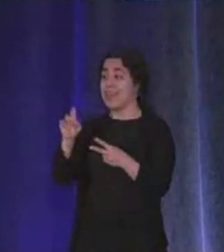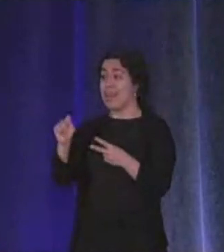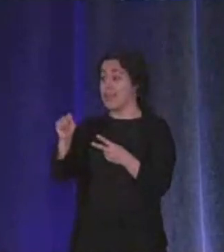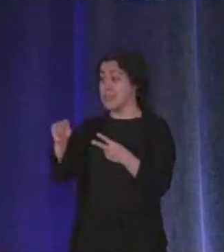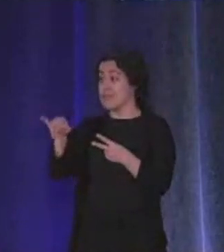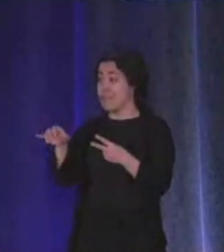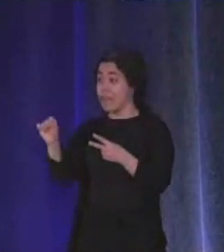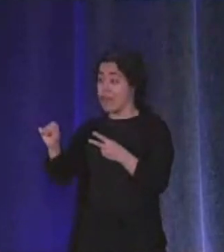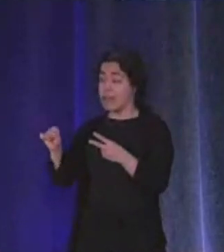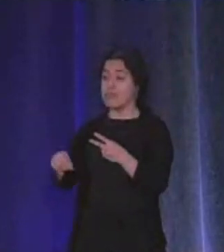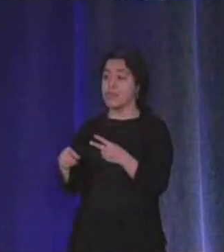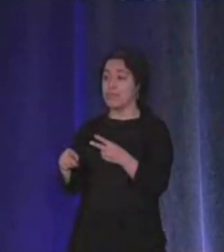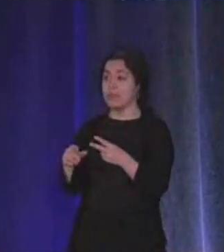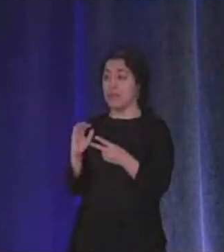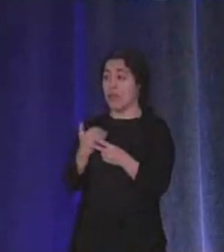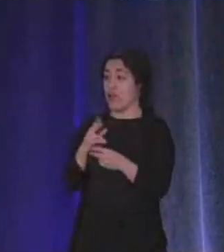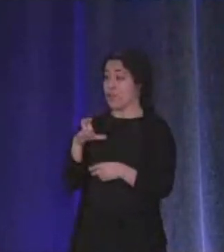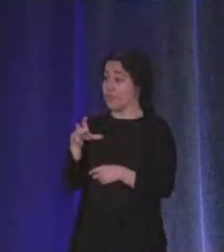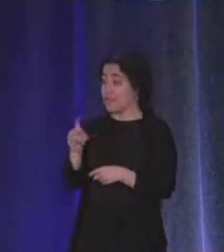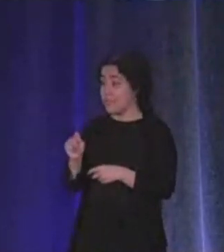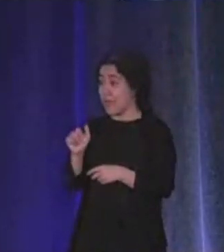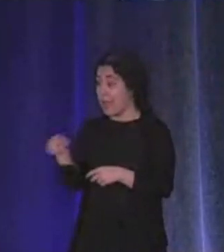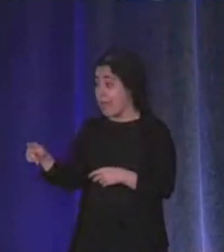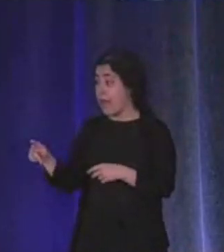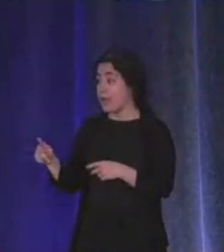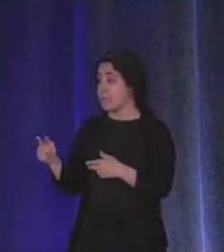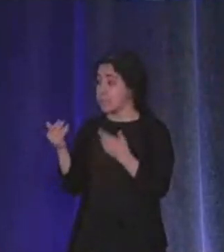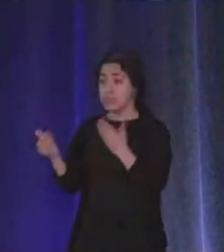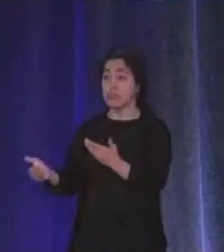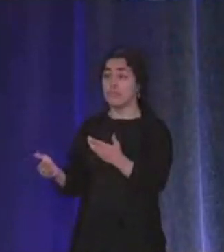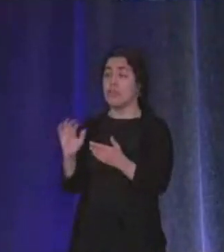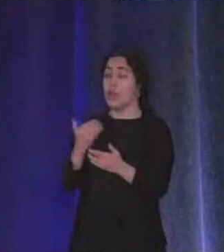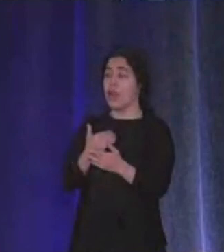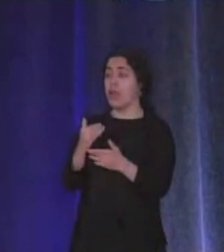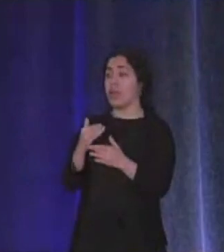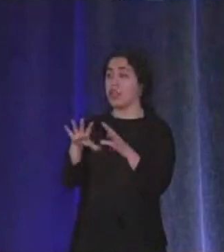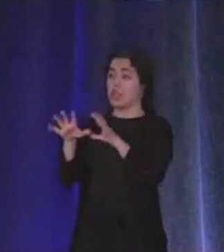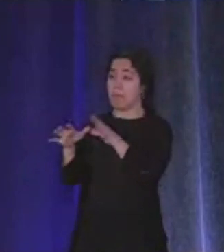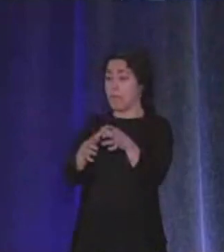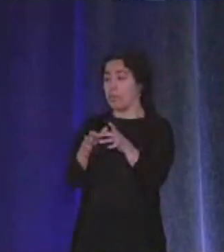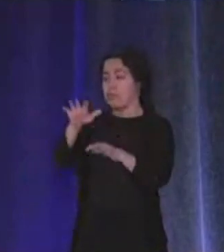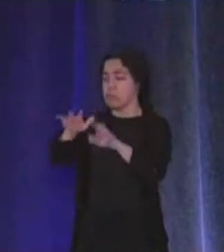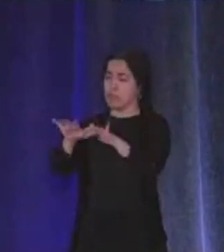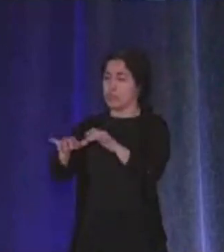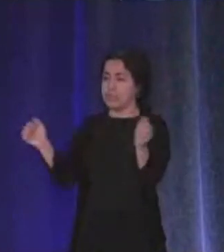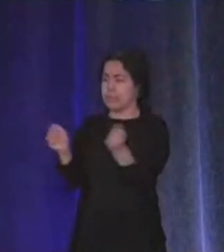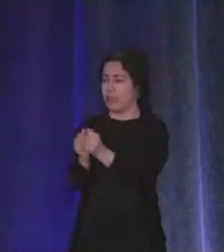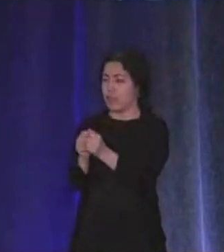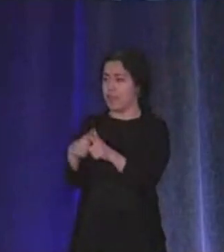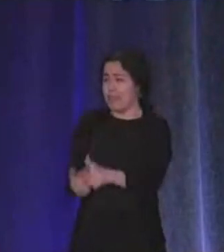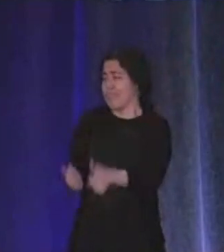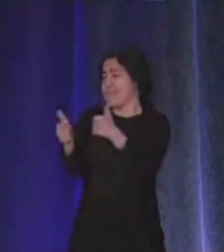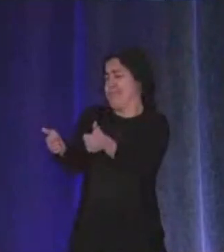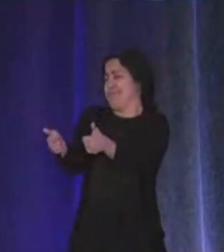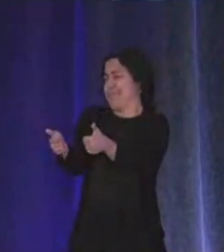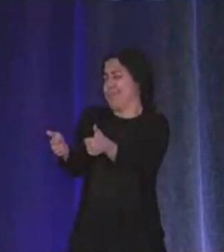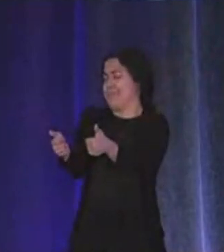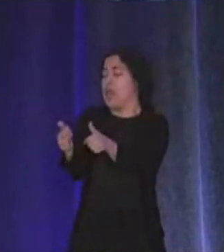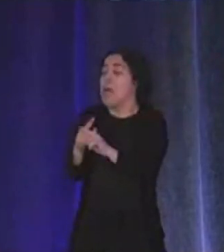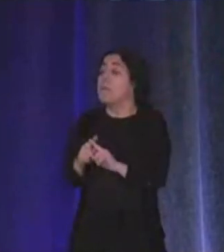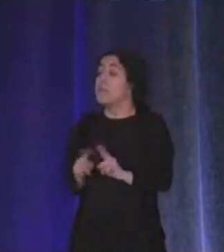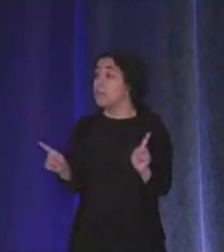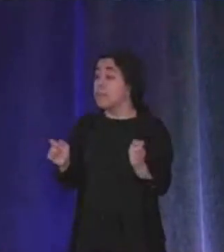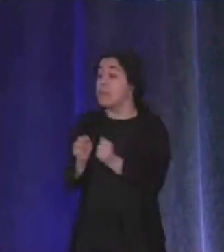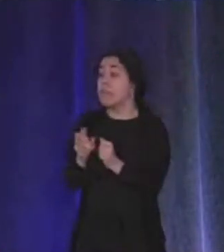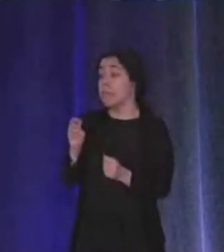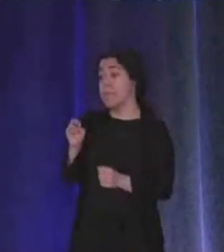we start up our React app. We start, putting our components together, and then we ship. It's good to go. However, with the micro